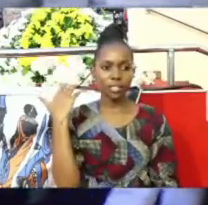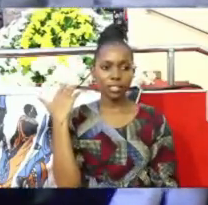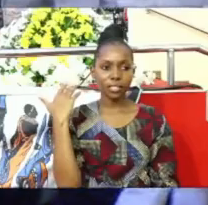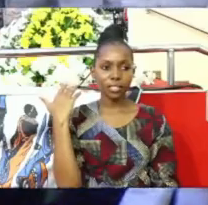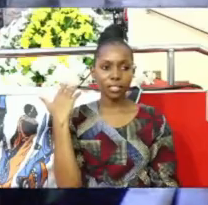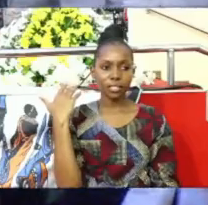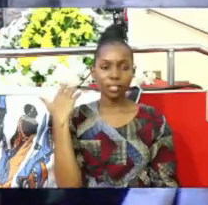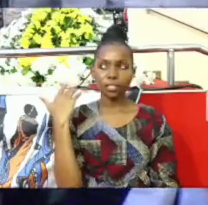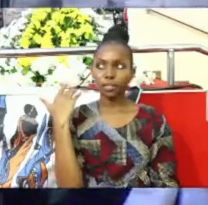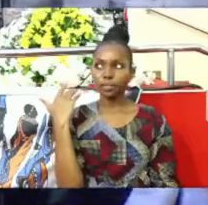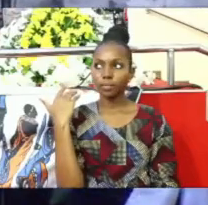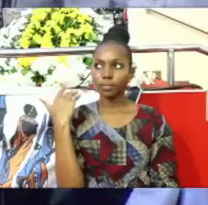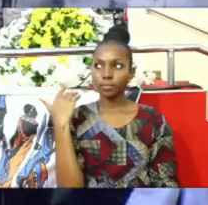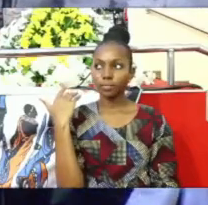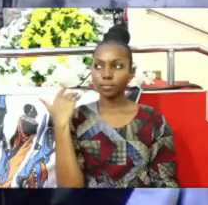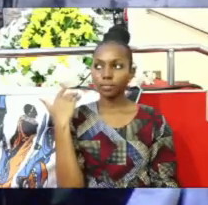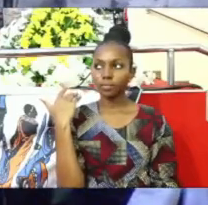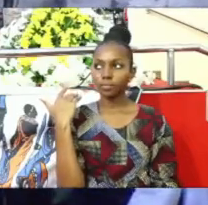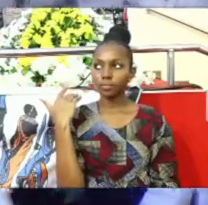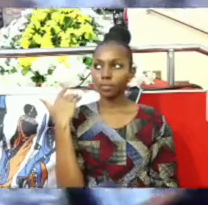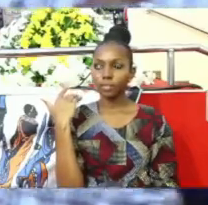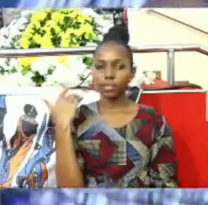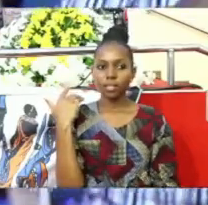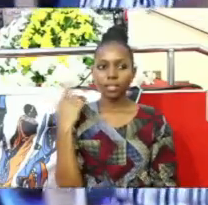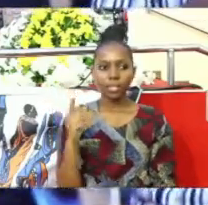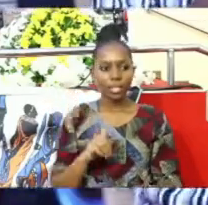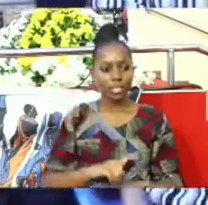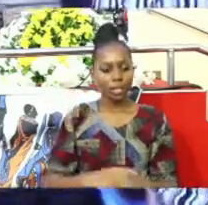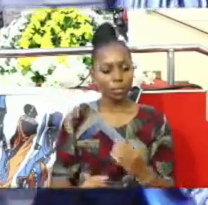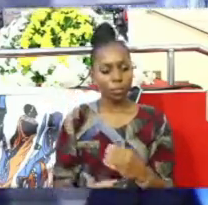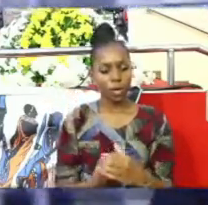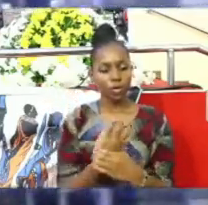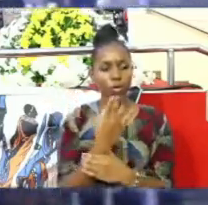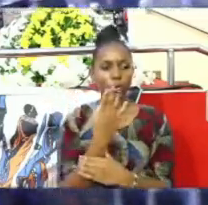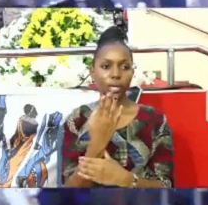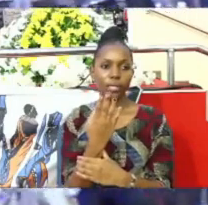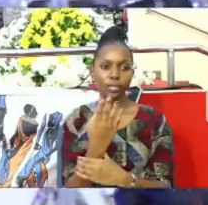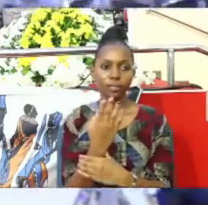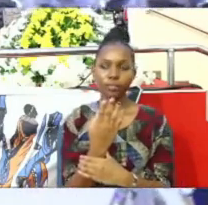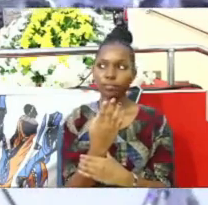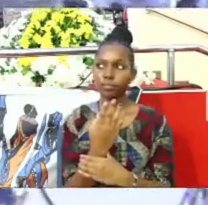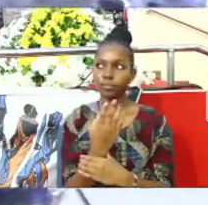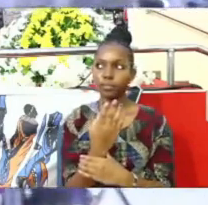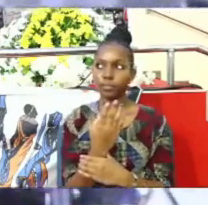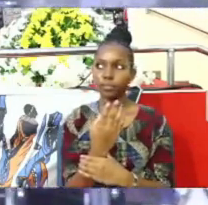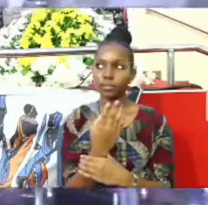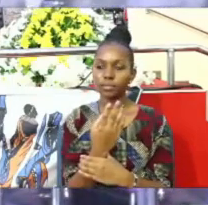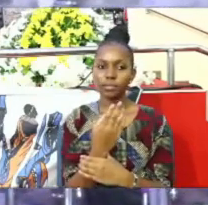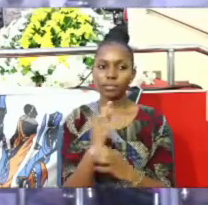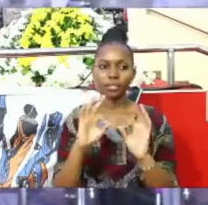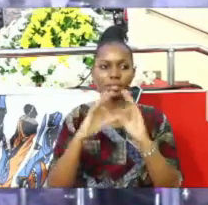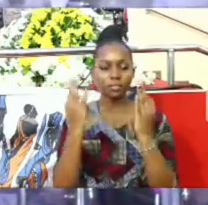Just like you know when we were growing up. Wakati tulipokuwa tunakuwa. I came from a very poor